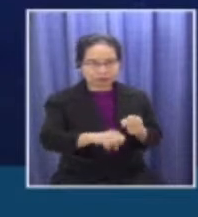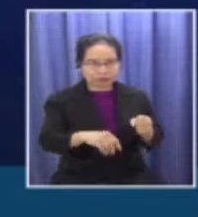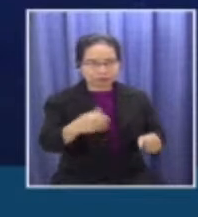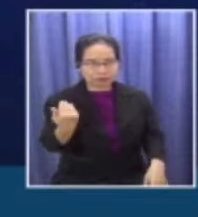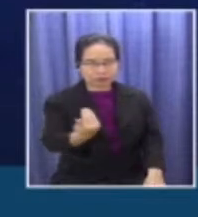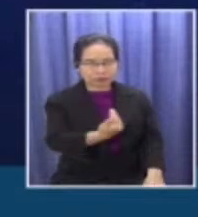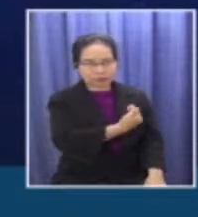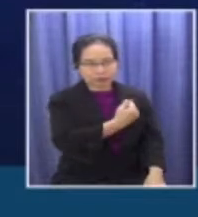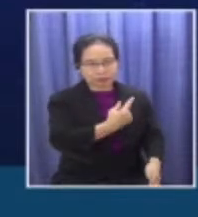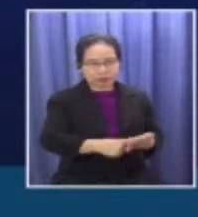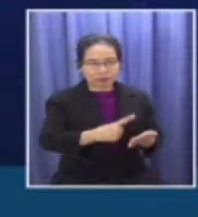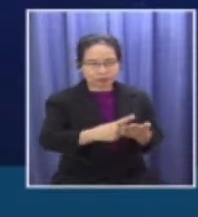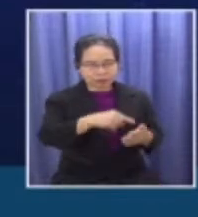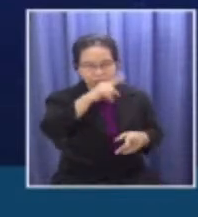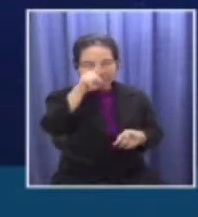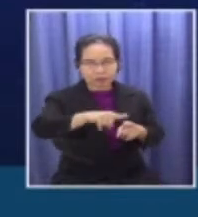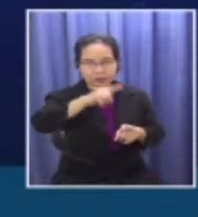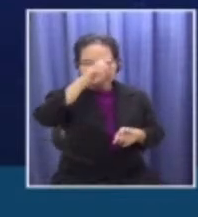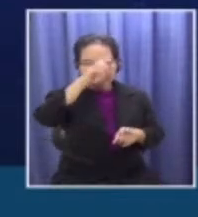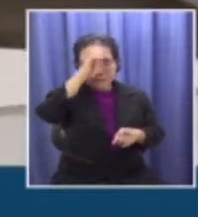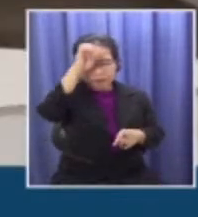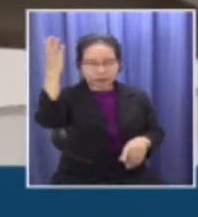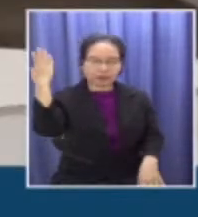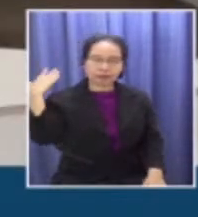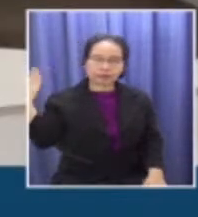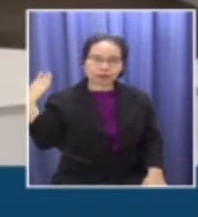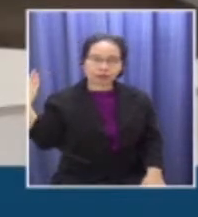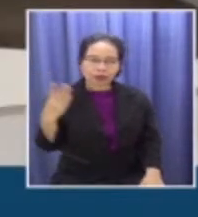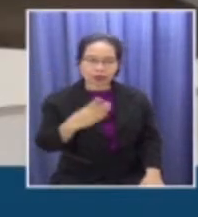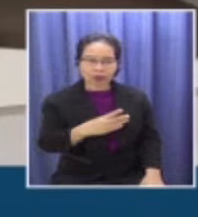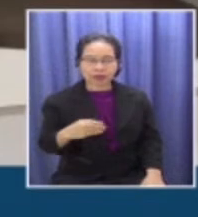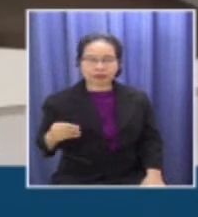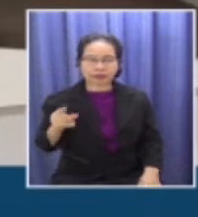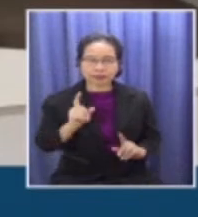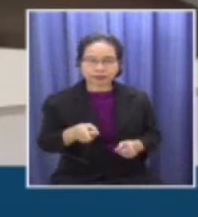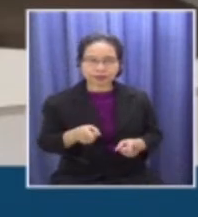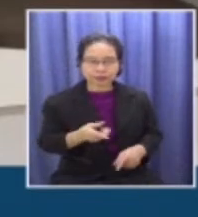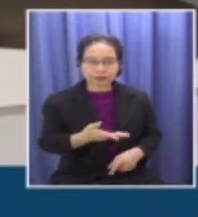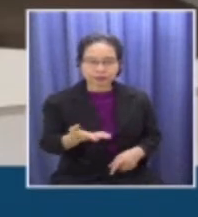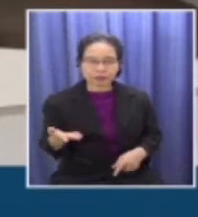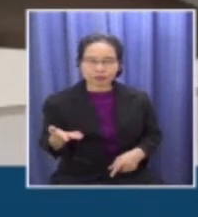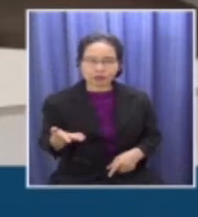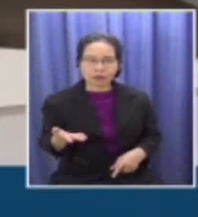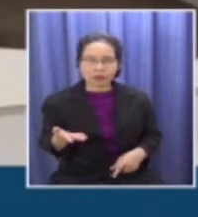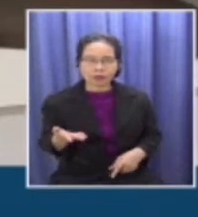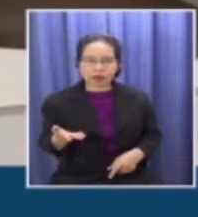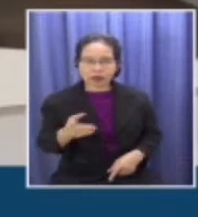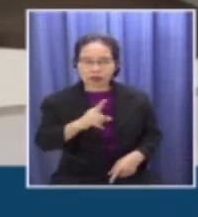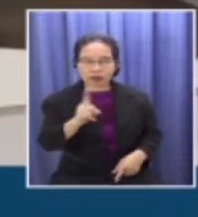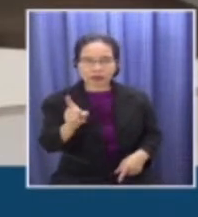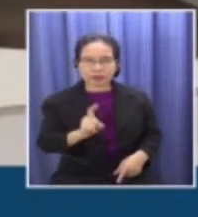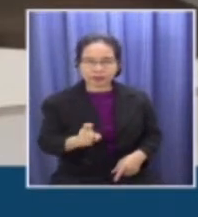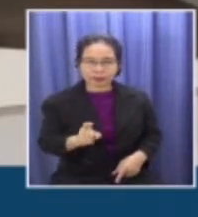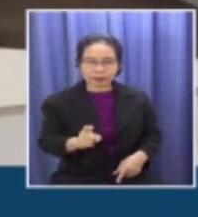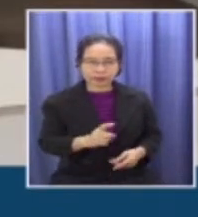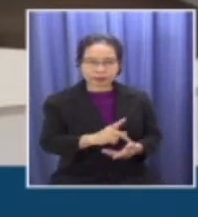here? That is what we discussed last time, Brother Eddie, which you answered